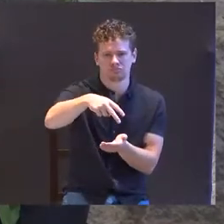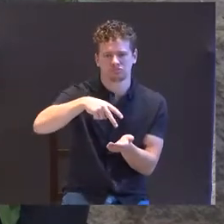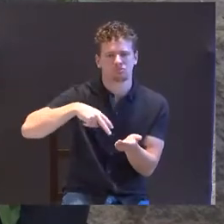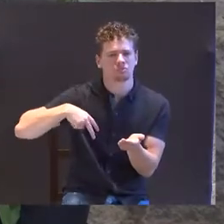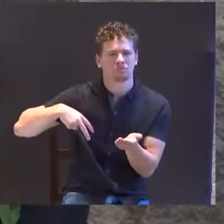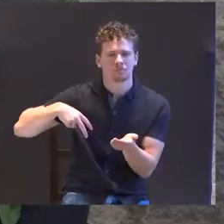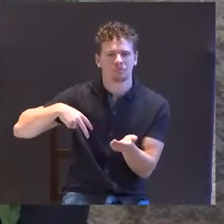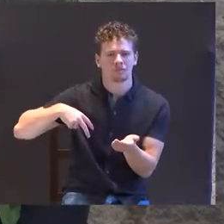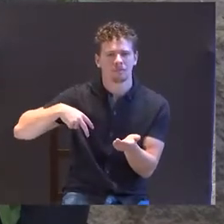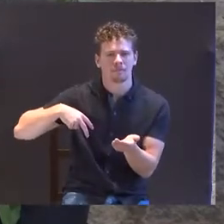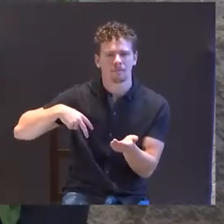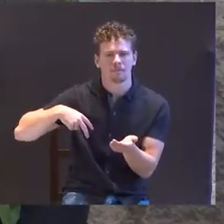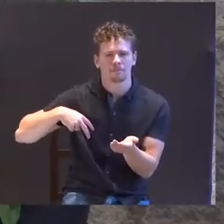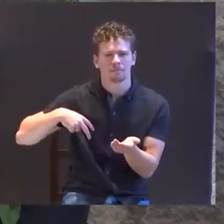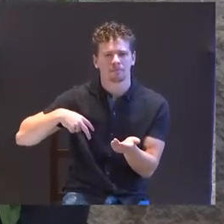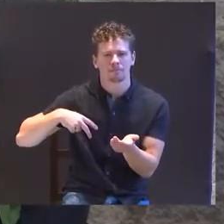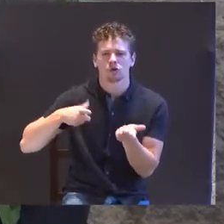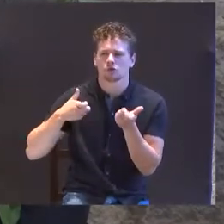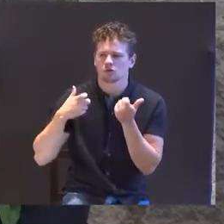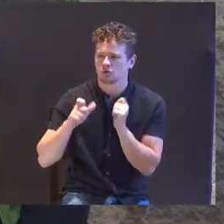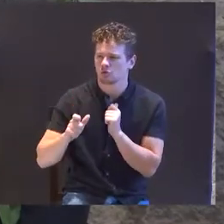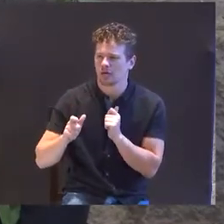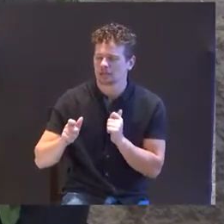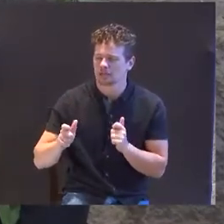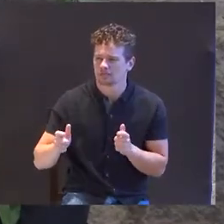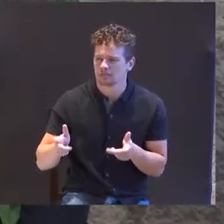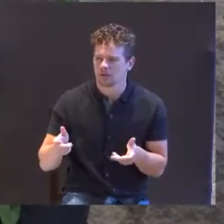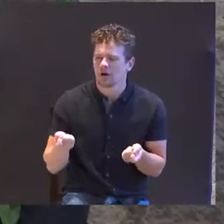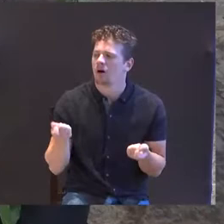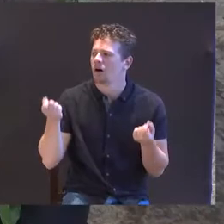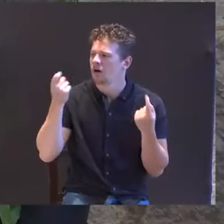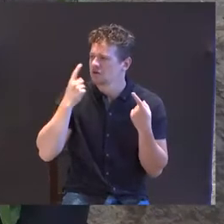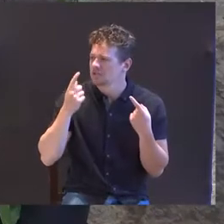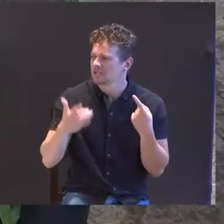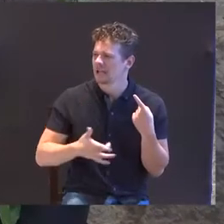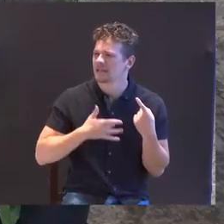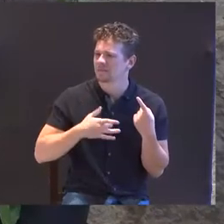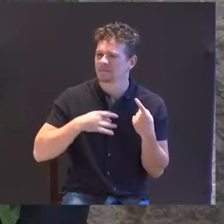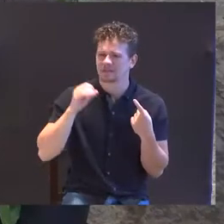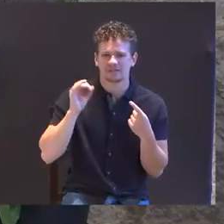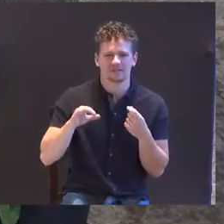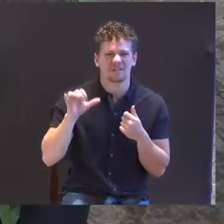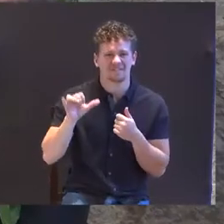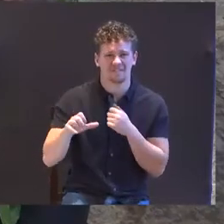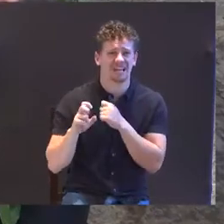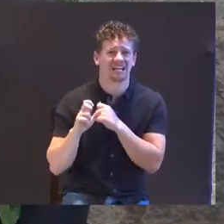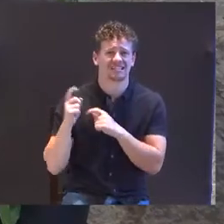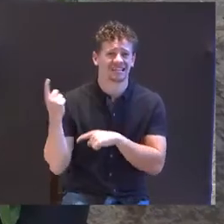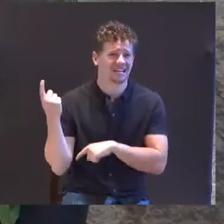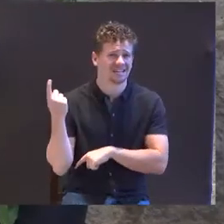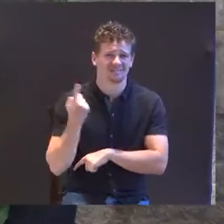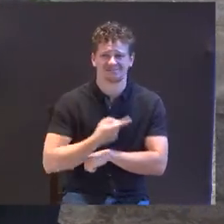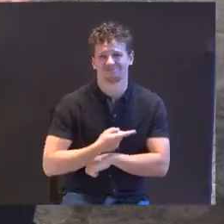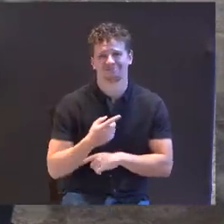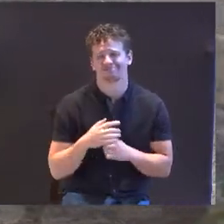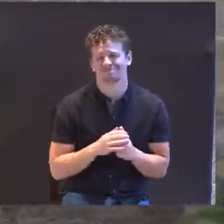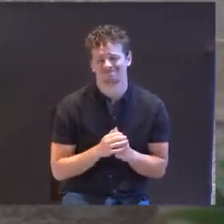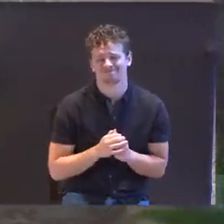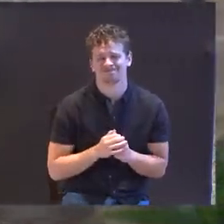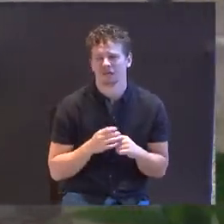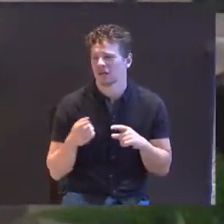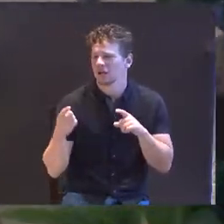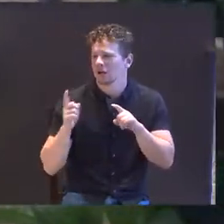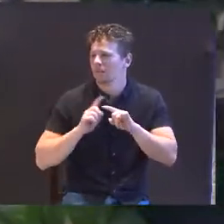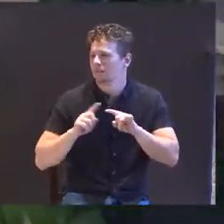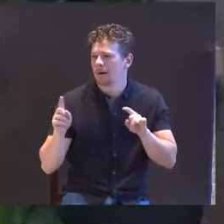attempt to recapture the feelings that must have happened that day. But here it was, a mass